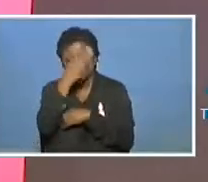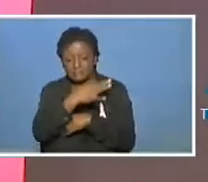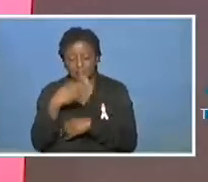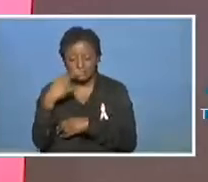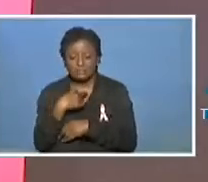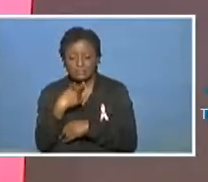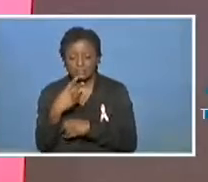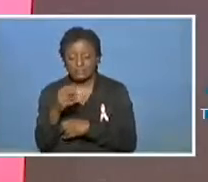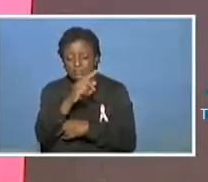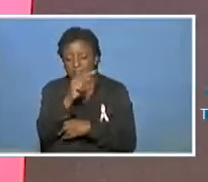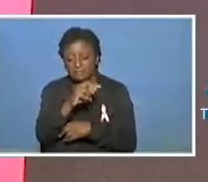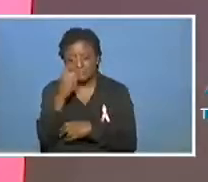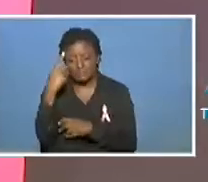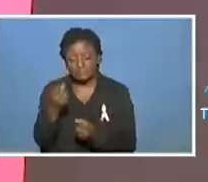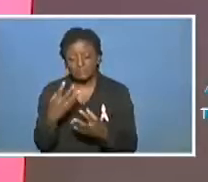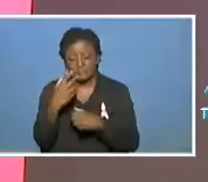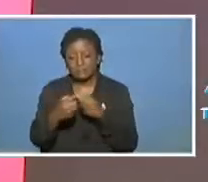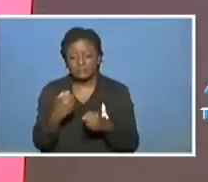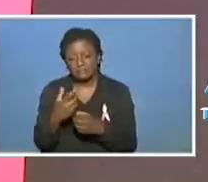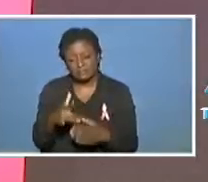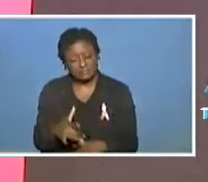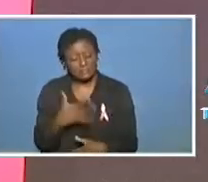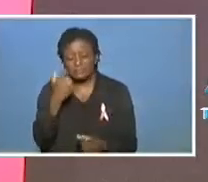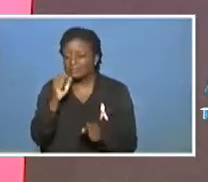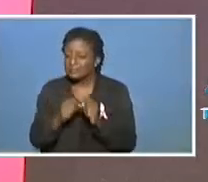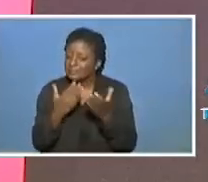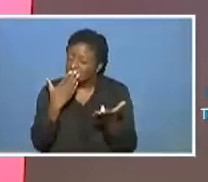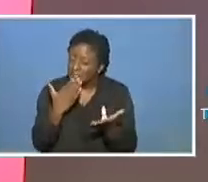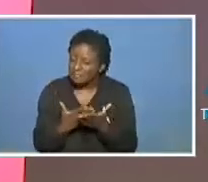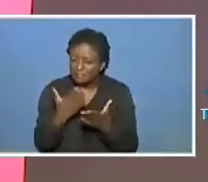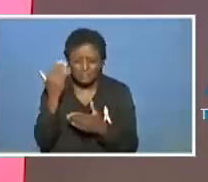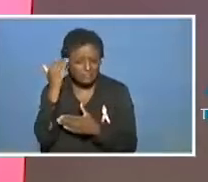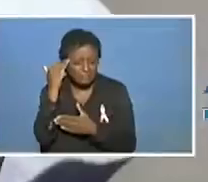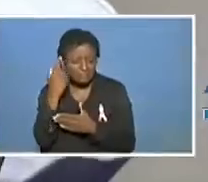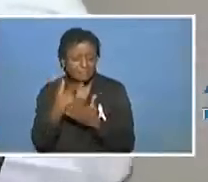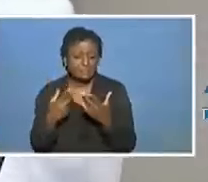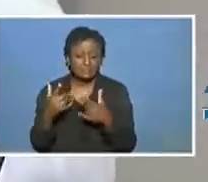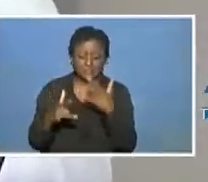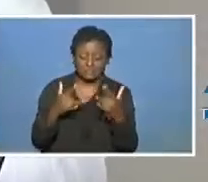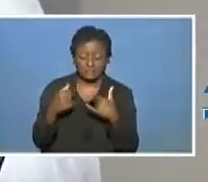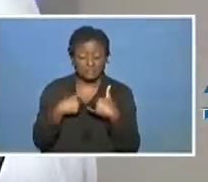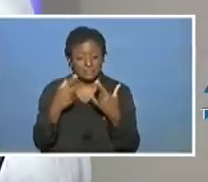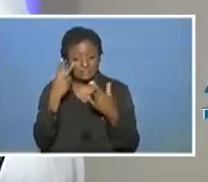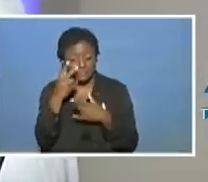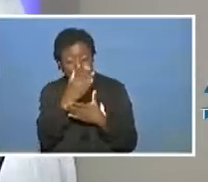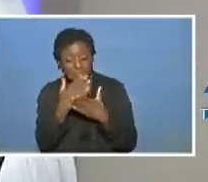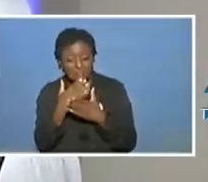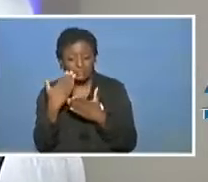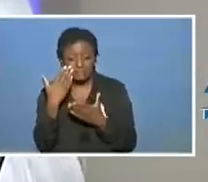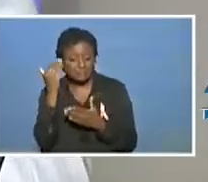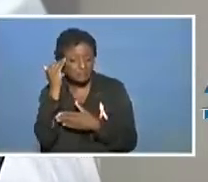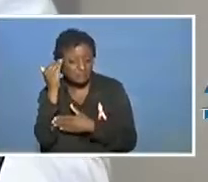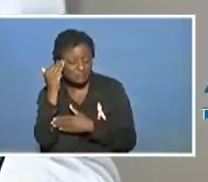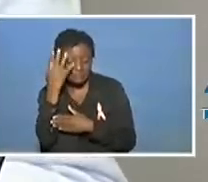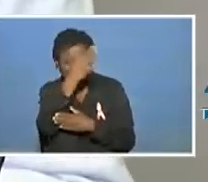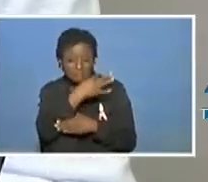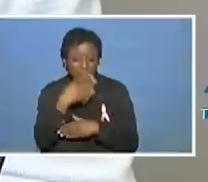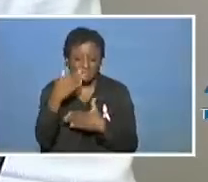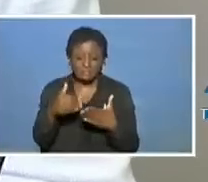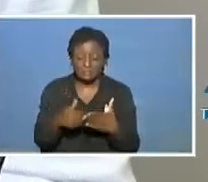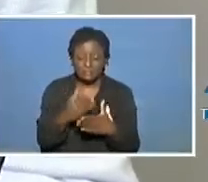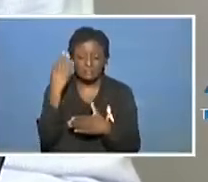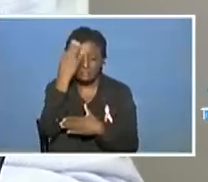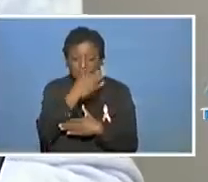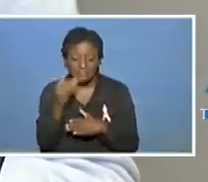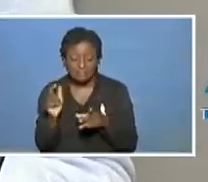Welcome back to the desk. It feels so good. And you know what excites me? To see some of the familiar faces, the new faces